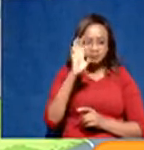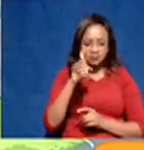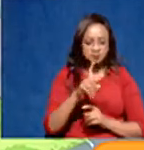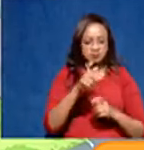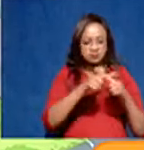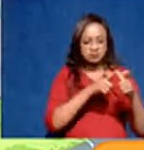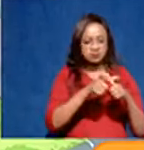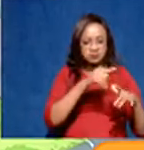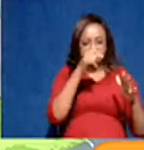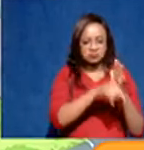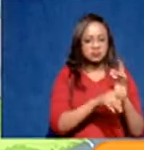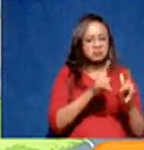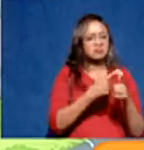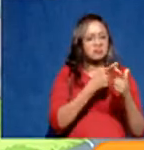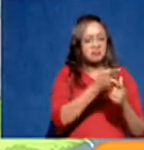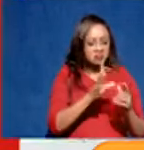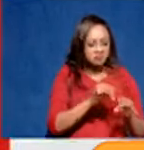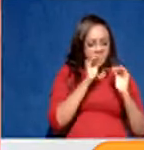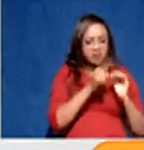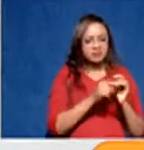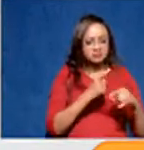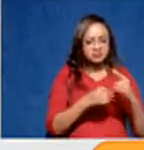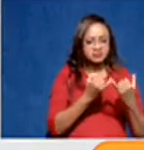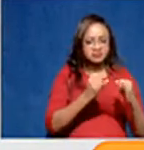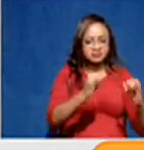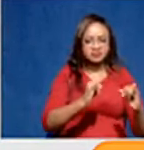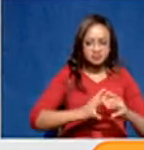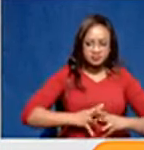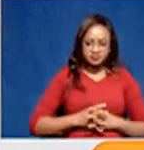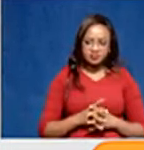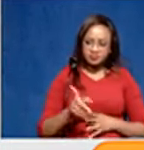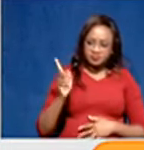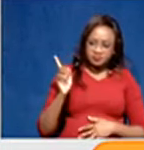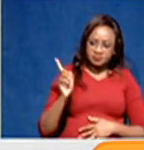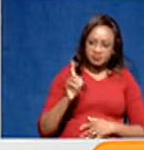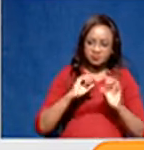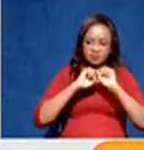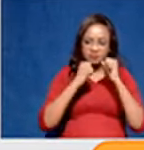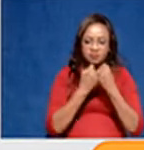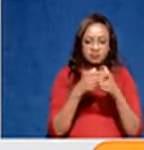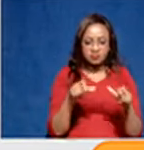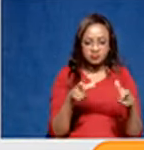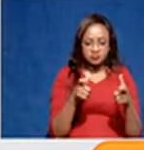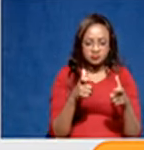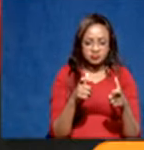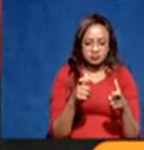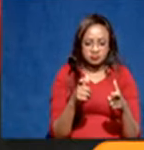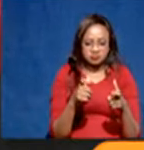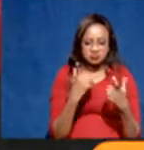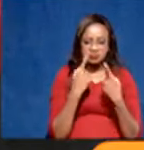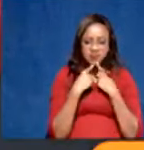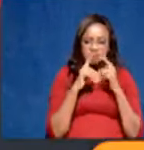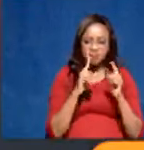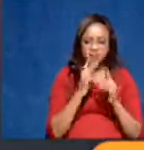chokehold. Jim Taigoin reports. A post on the Judiciary's social media handles on the anticipated rollout